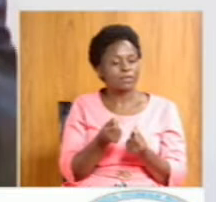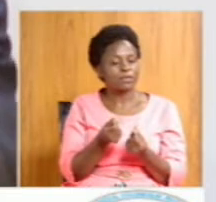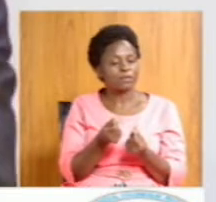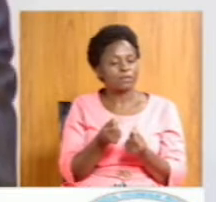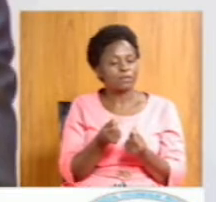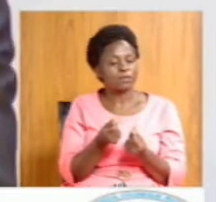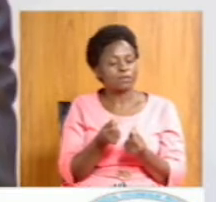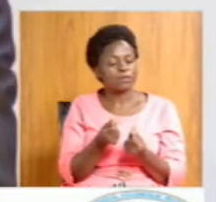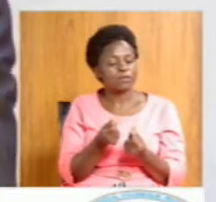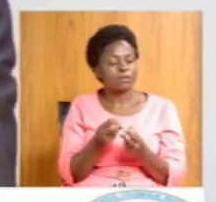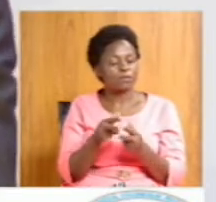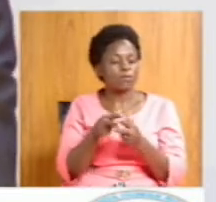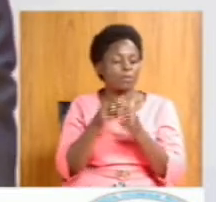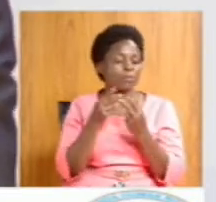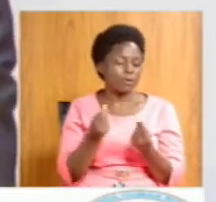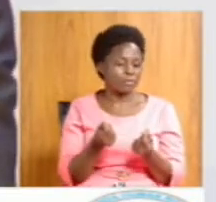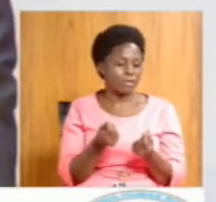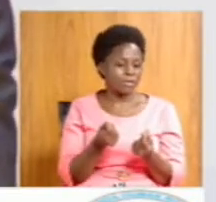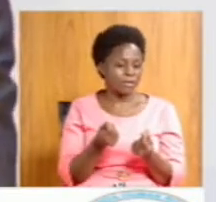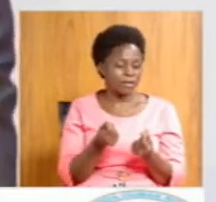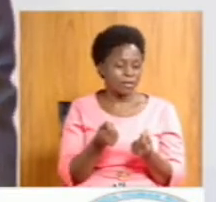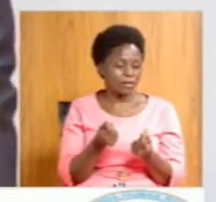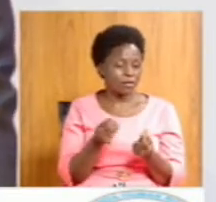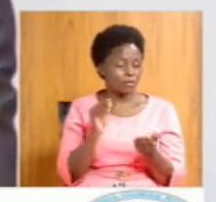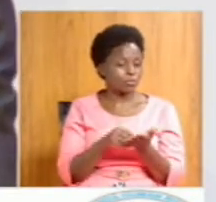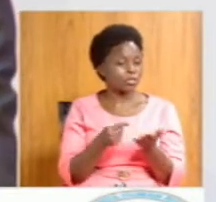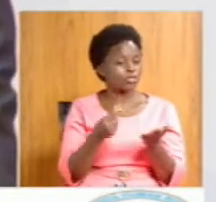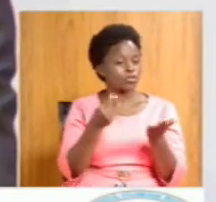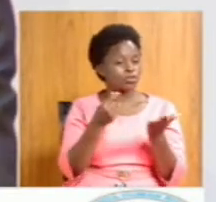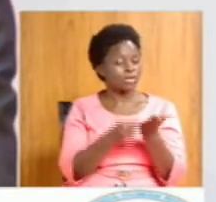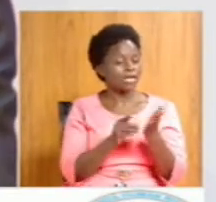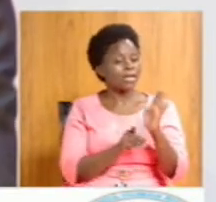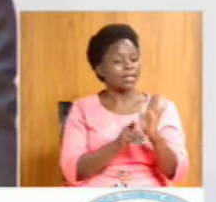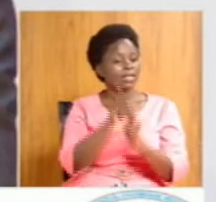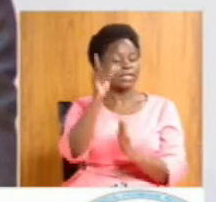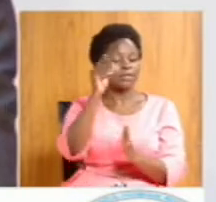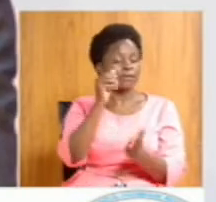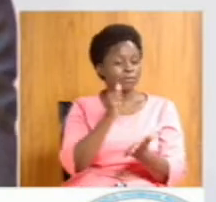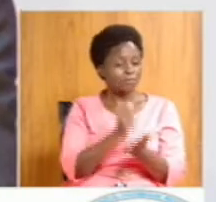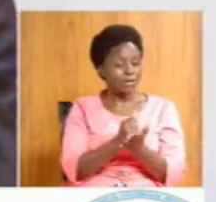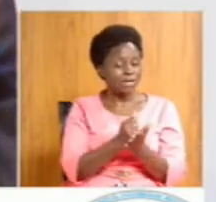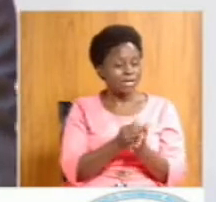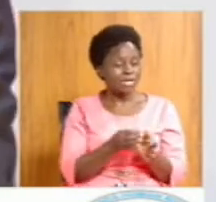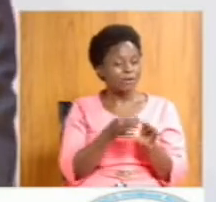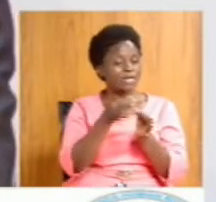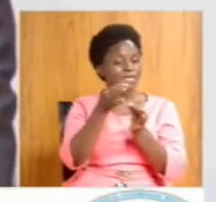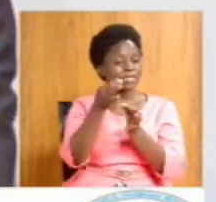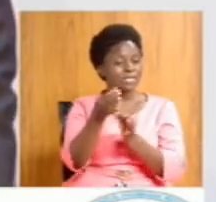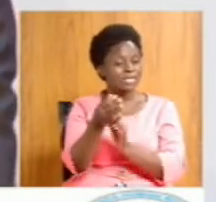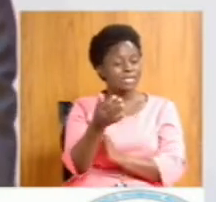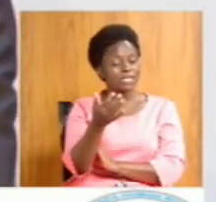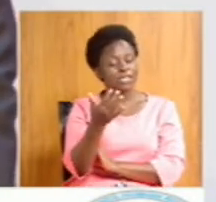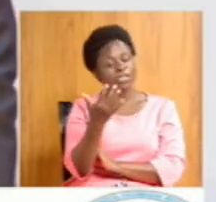to put in a Uganda development bank so we extended 453